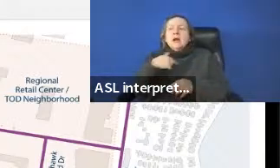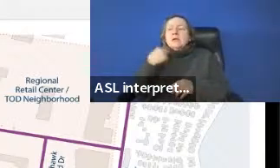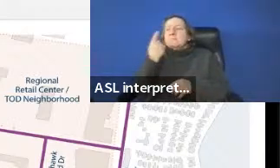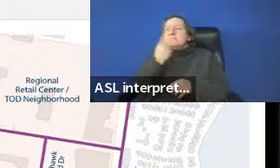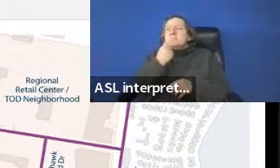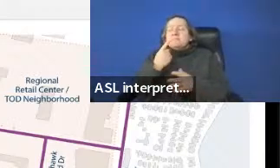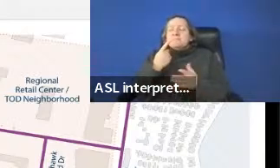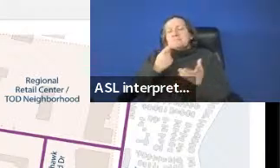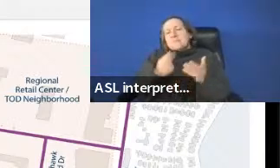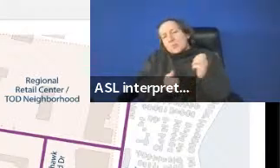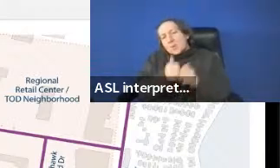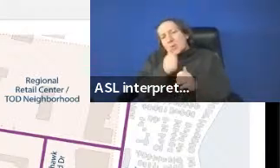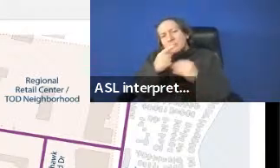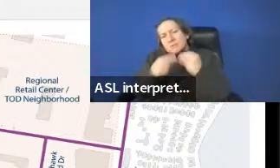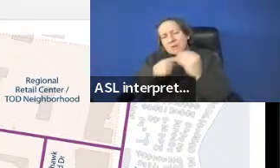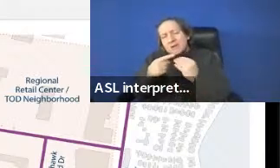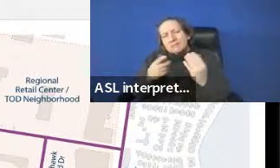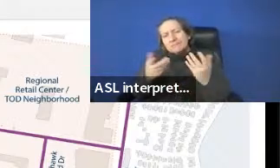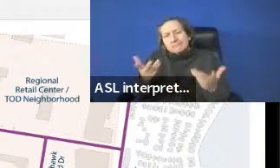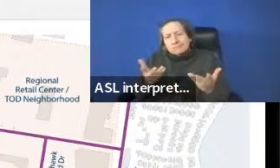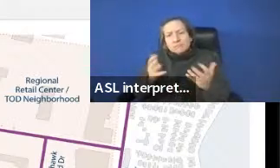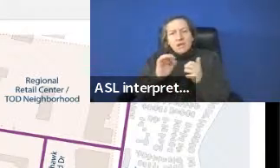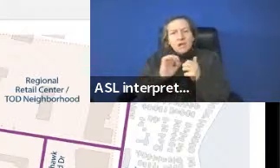mostly in terms of how does the